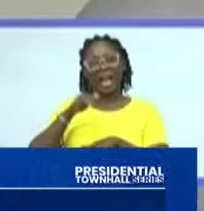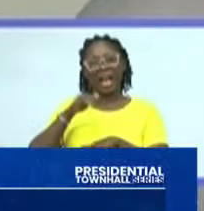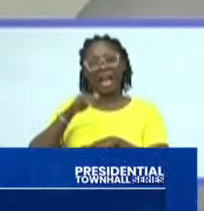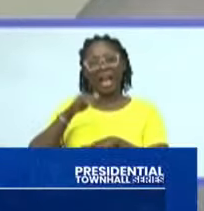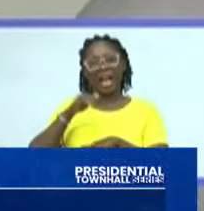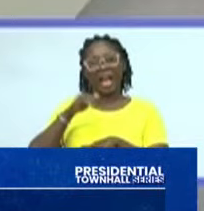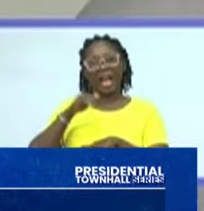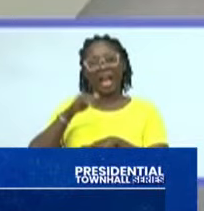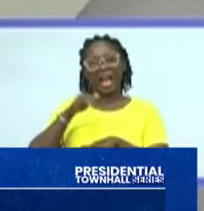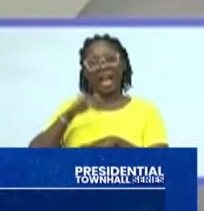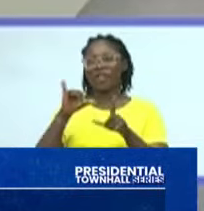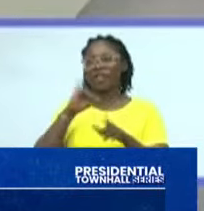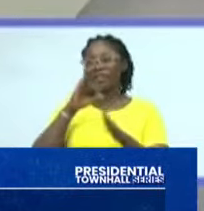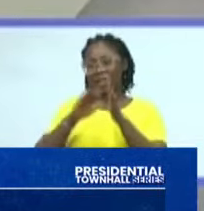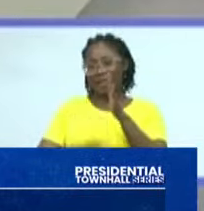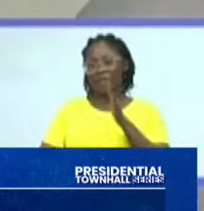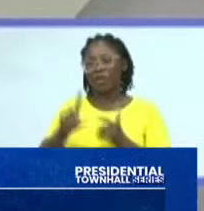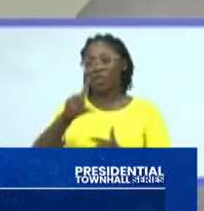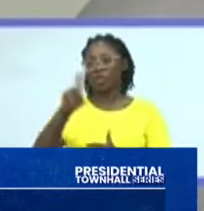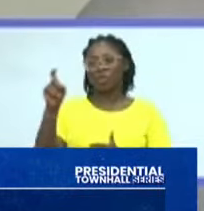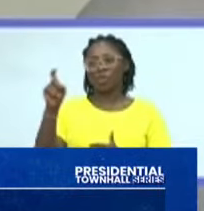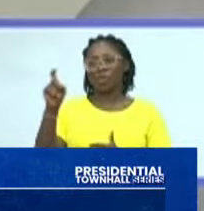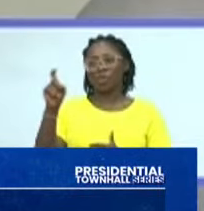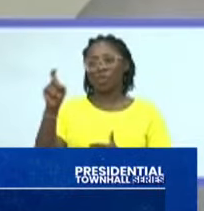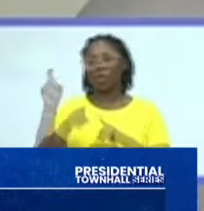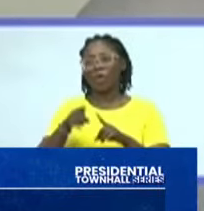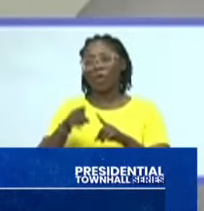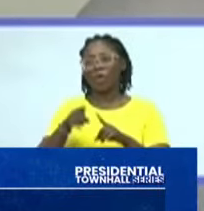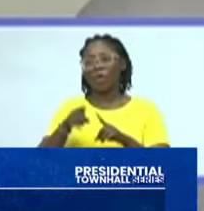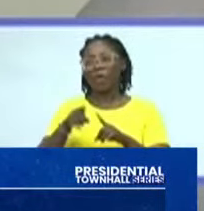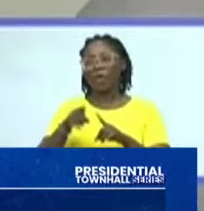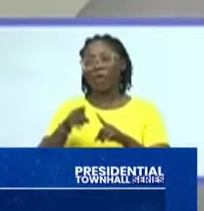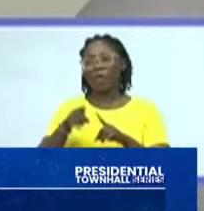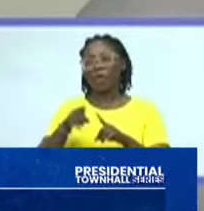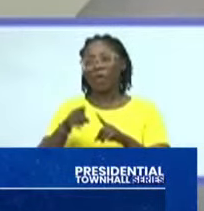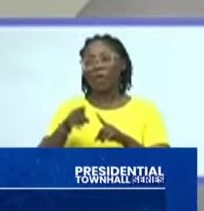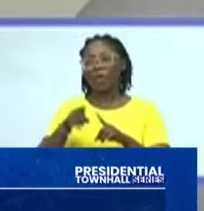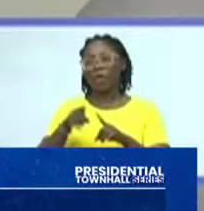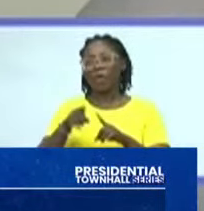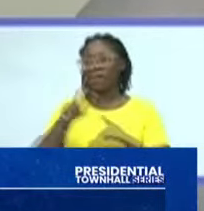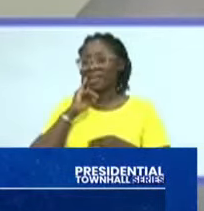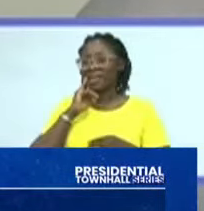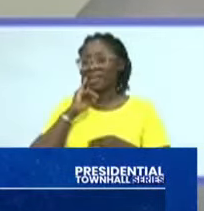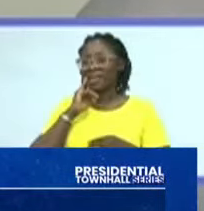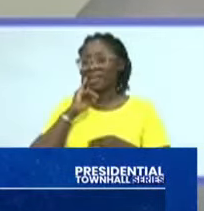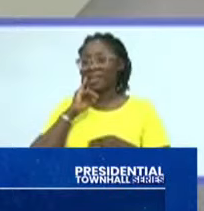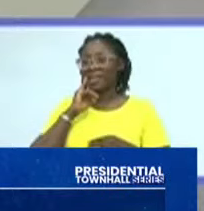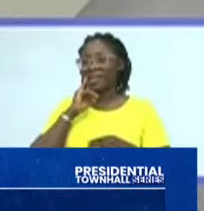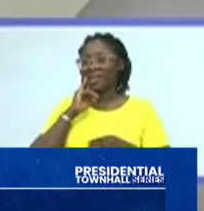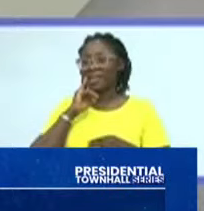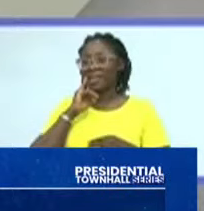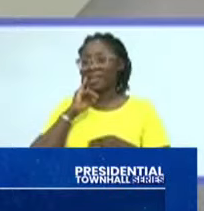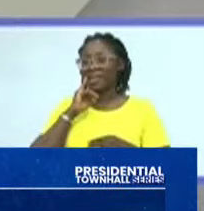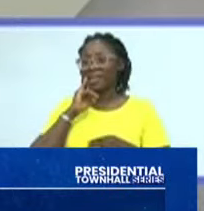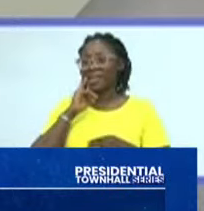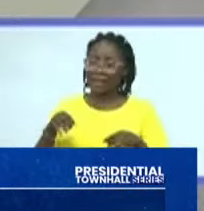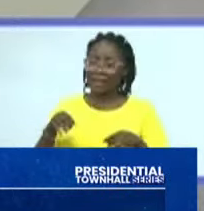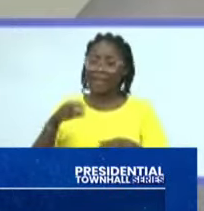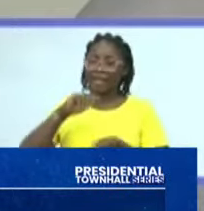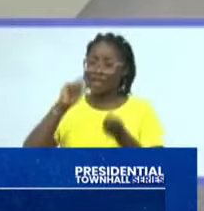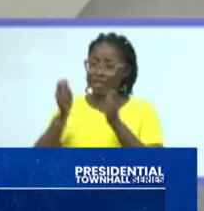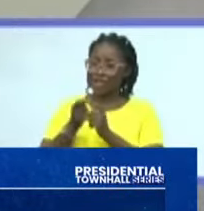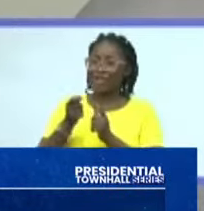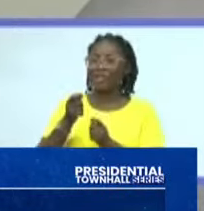was less than 200 naira, and at parallel market, it was around 400 naira. Today, exchange rate is worse off. We